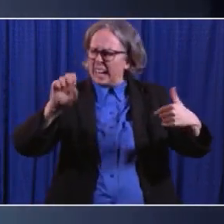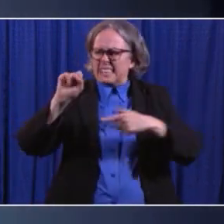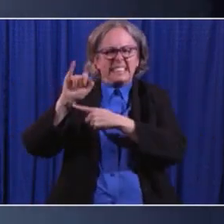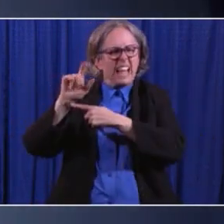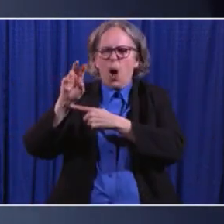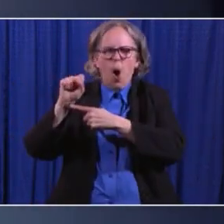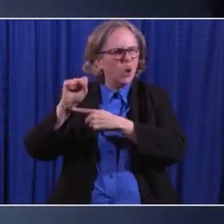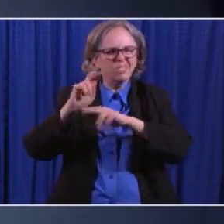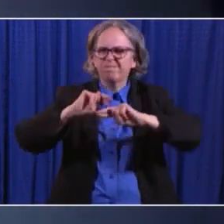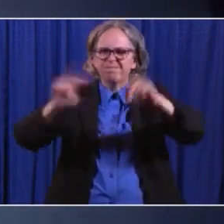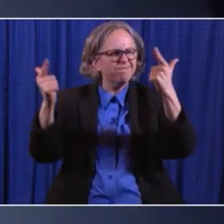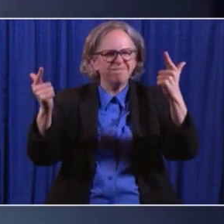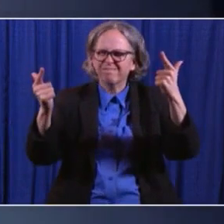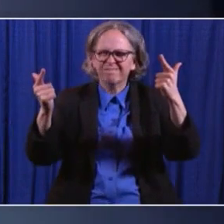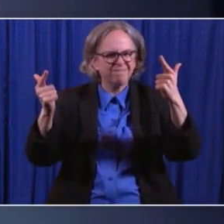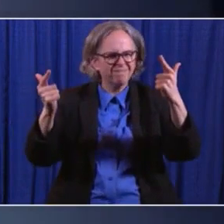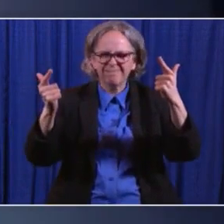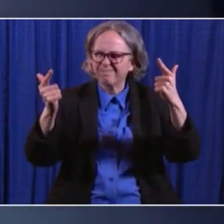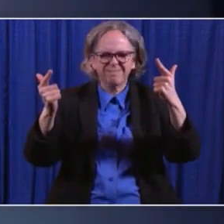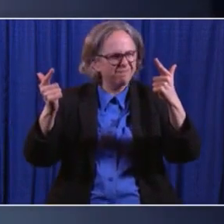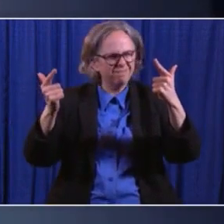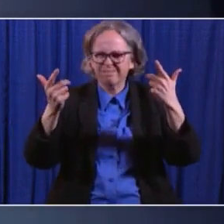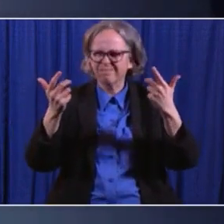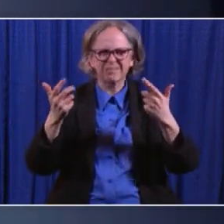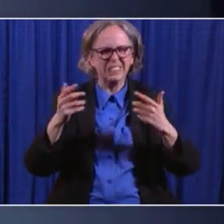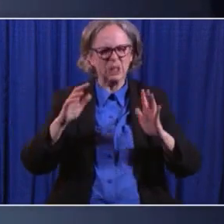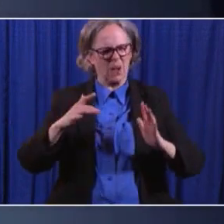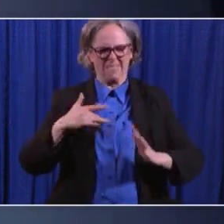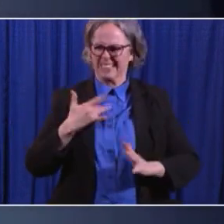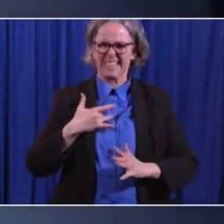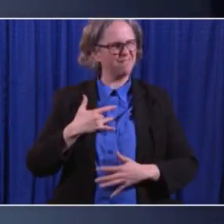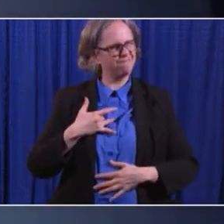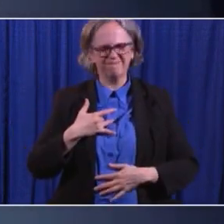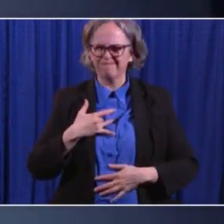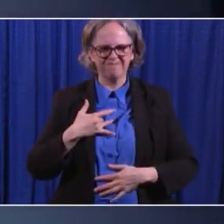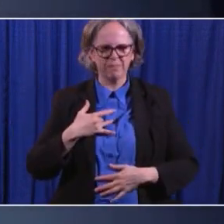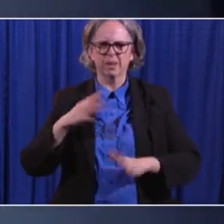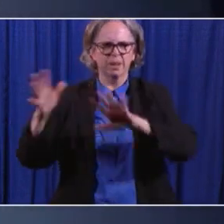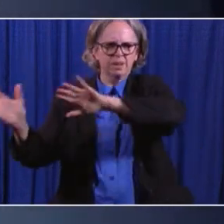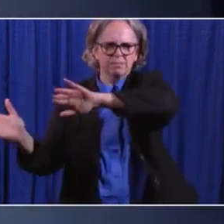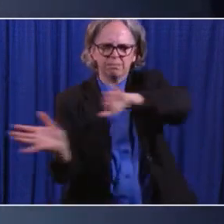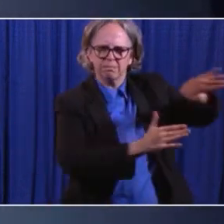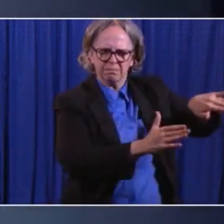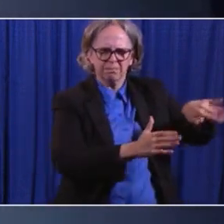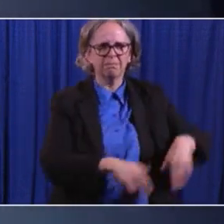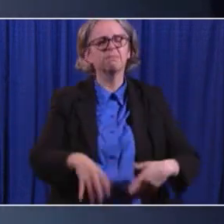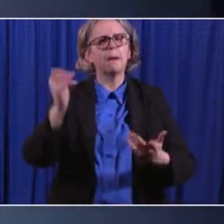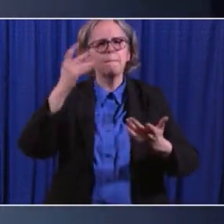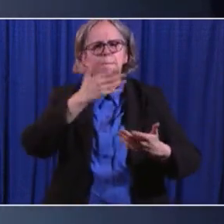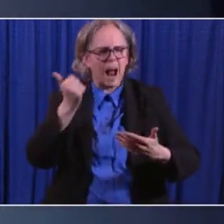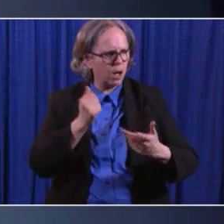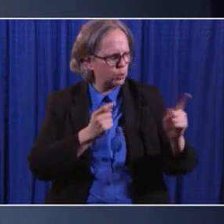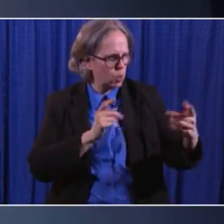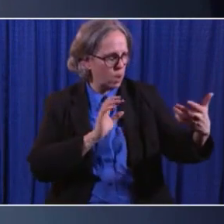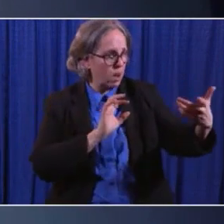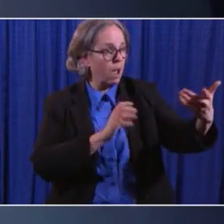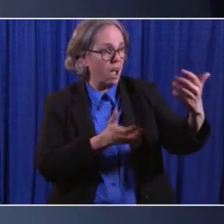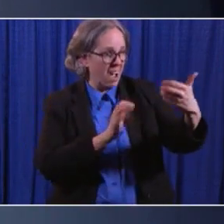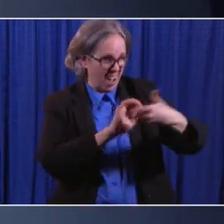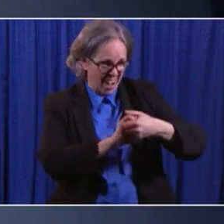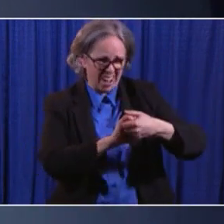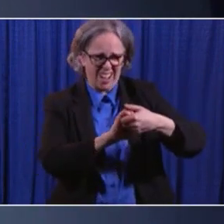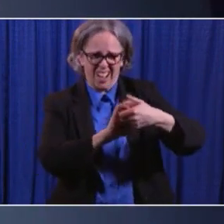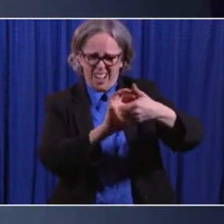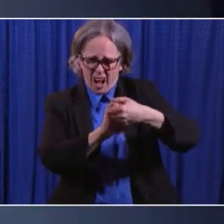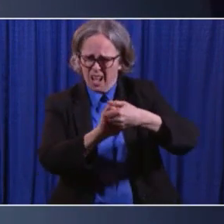a coalition of programs and departments coming together to design a set of